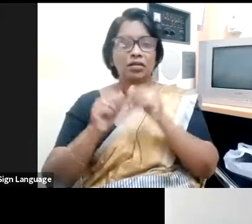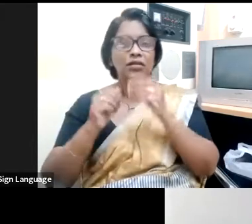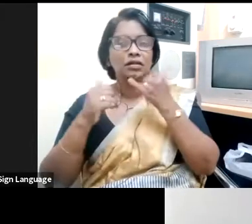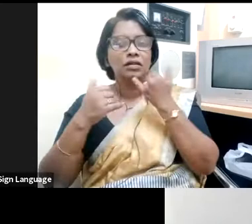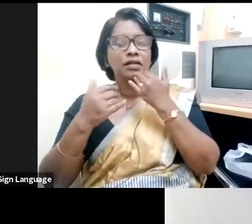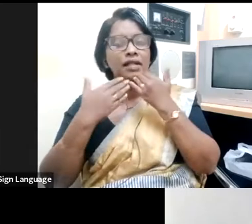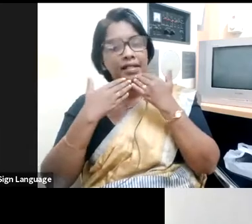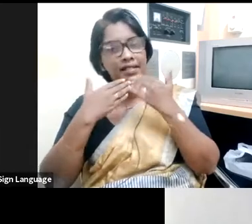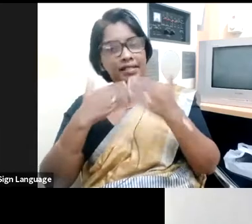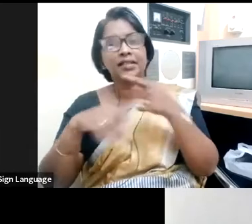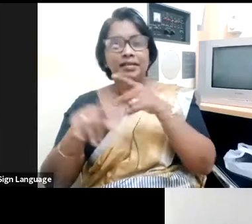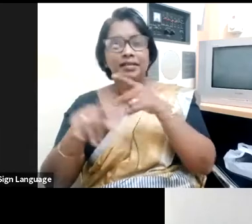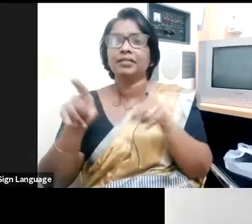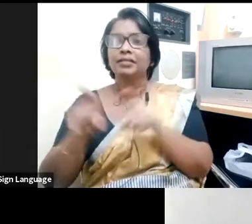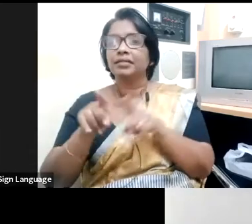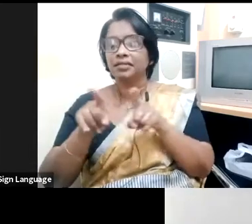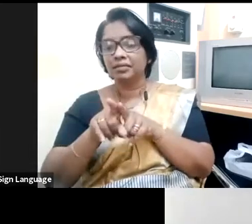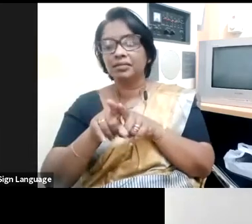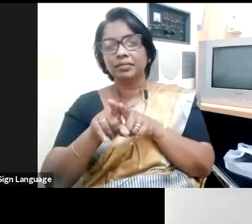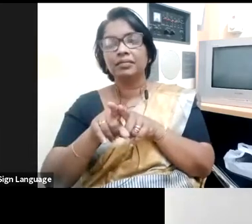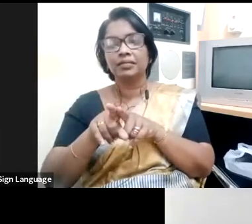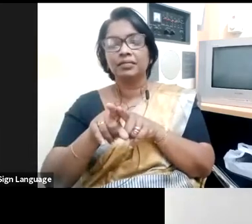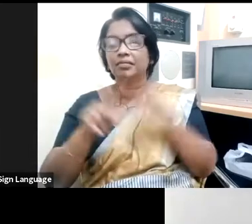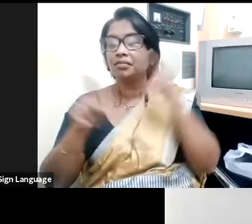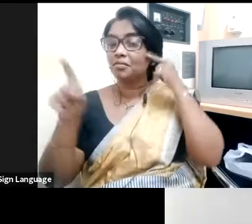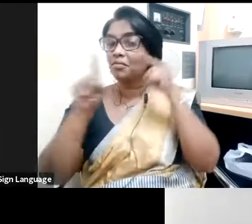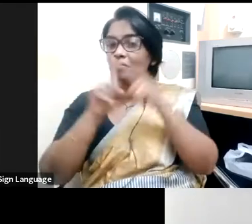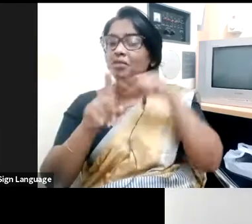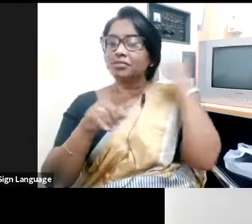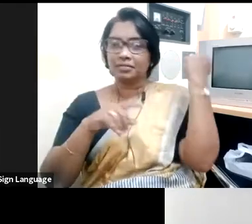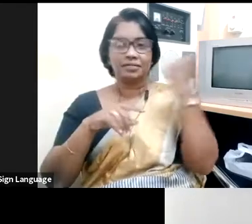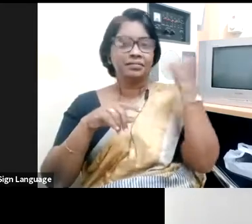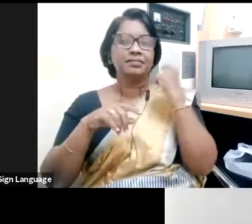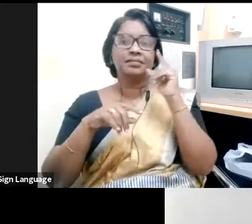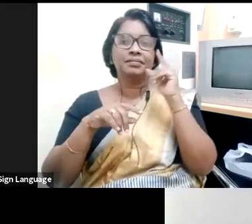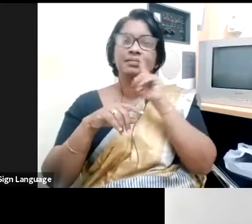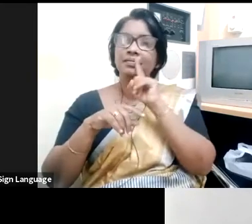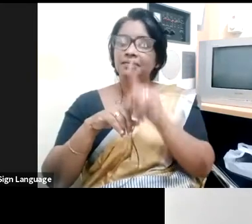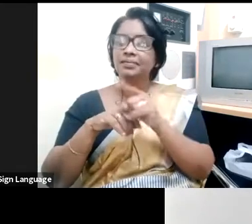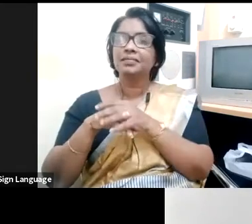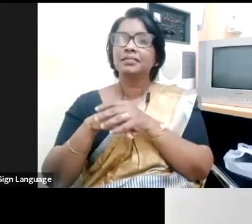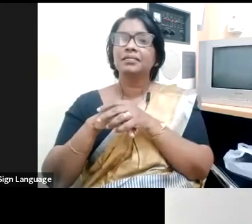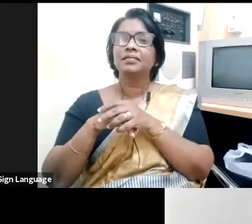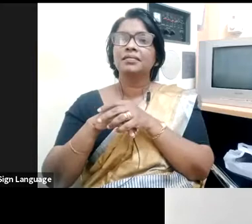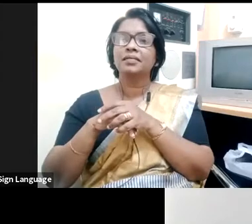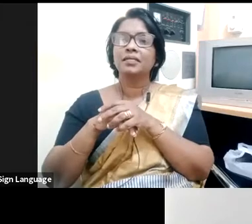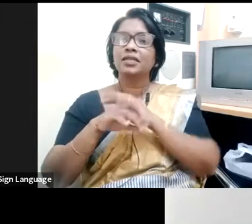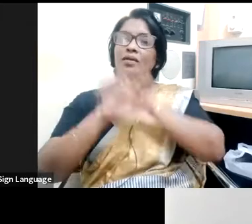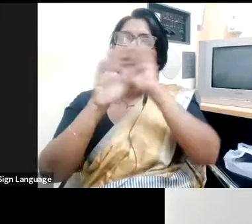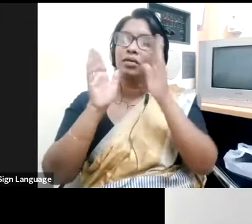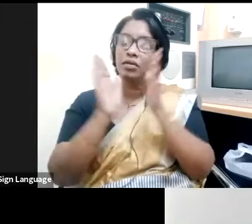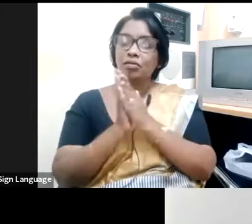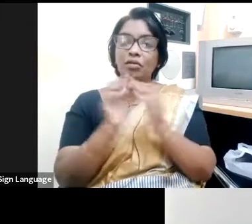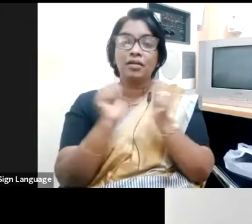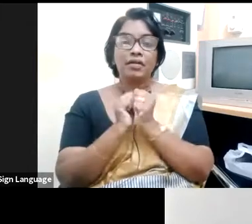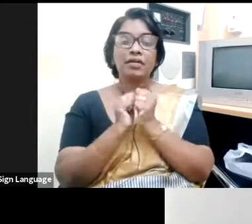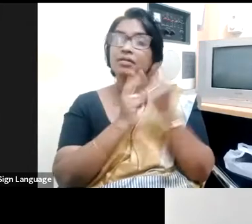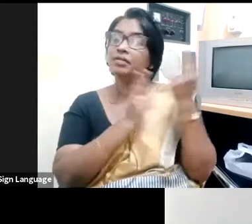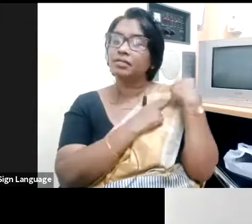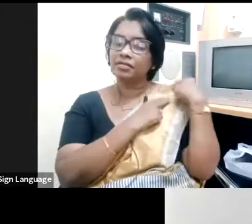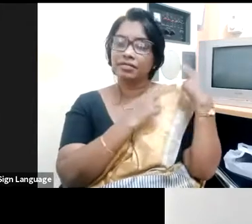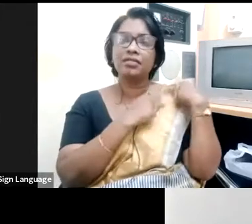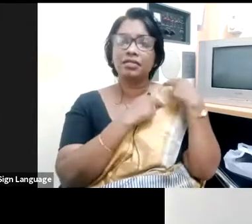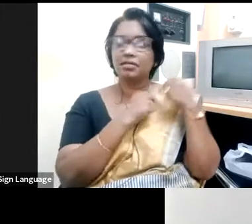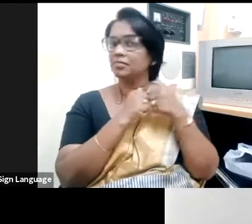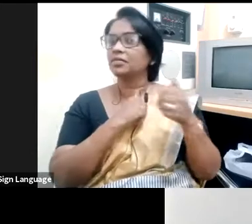introductory remarks. Everyone has a role to play. Tech for good, doing good as part of business. I think you all have really captured